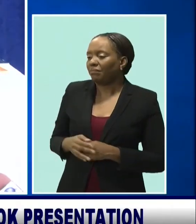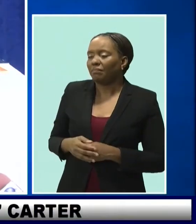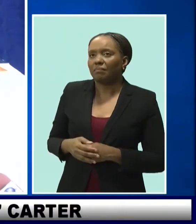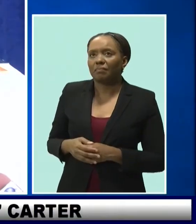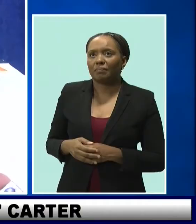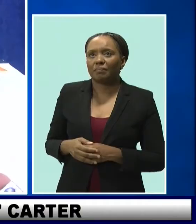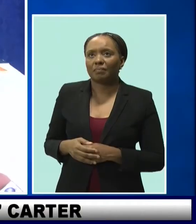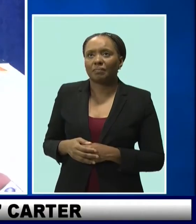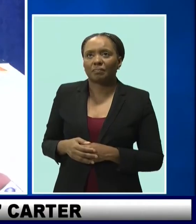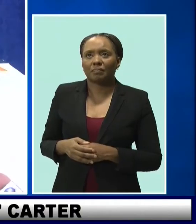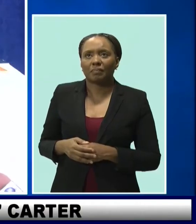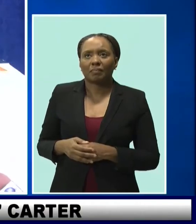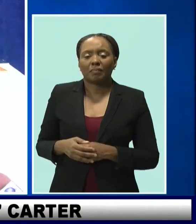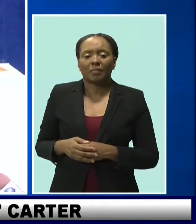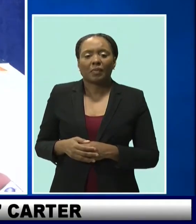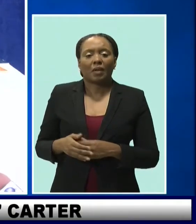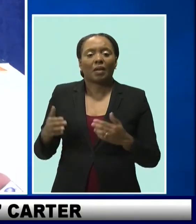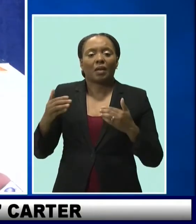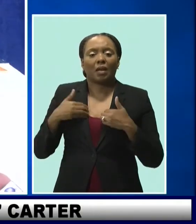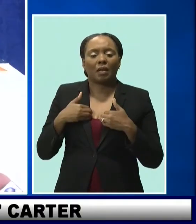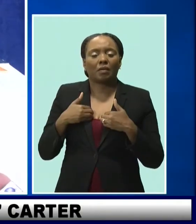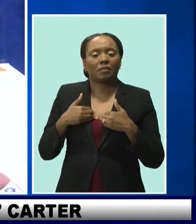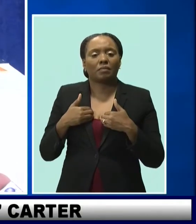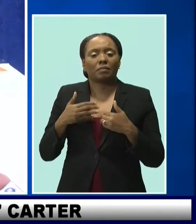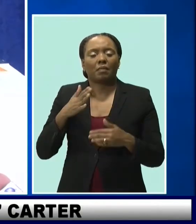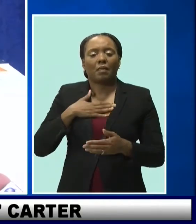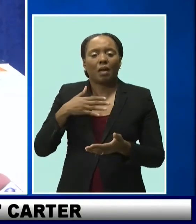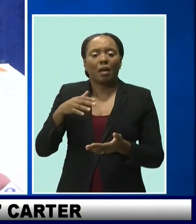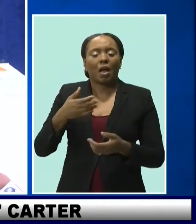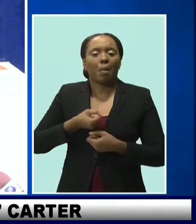nearly all, if not all, of my poems to Wendell.